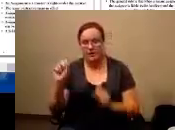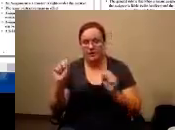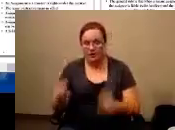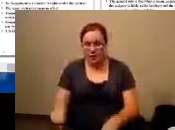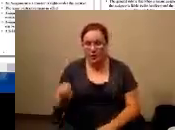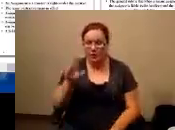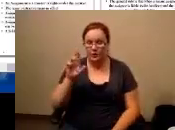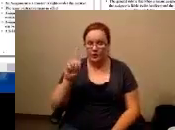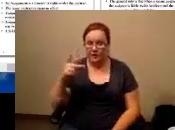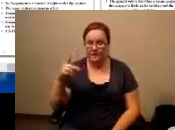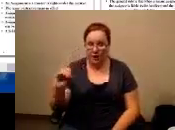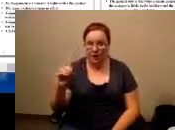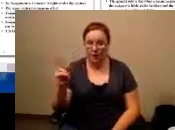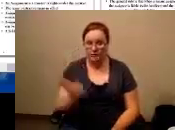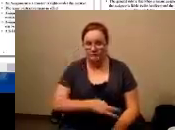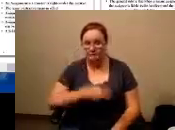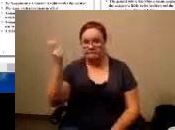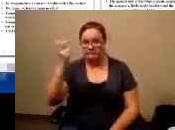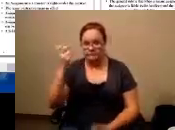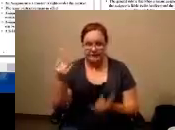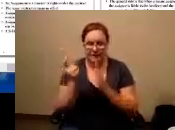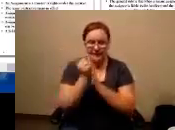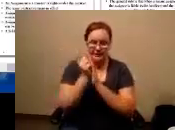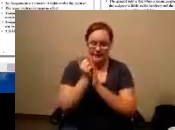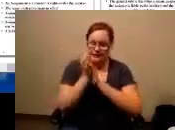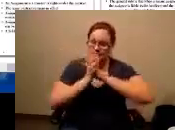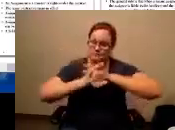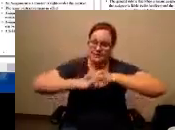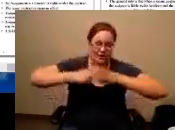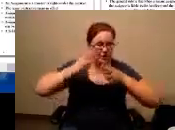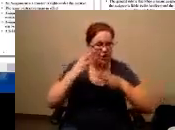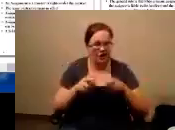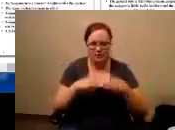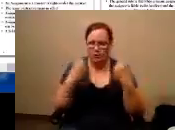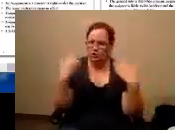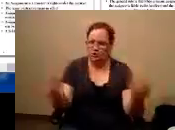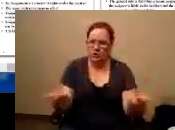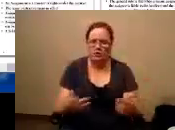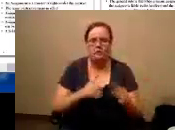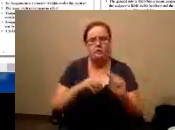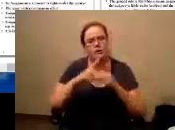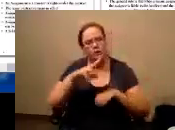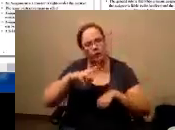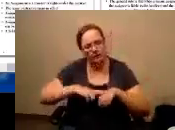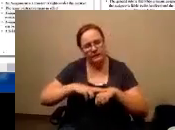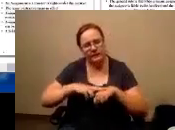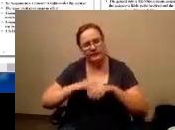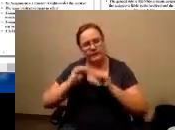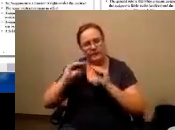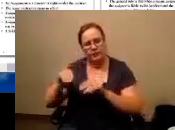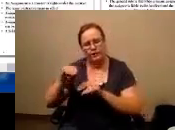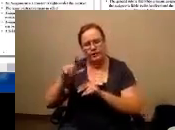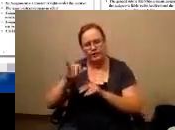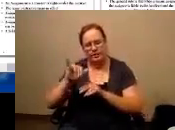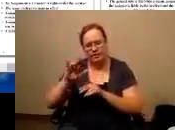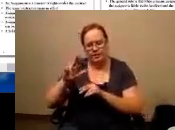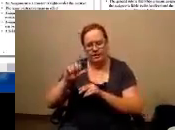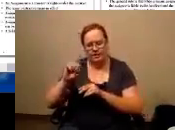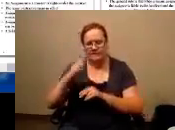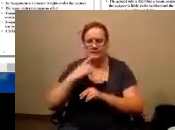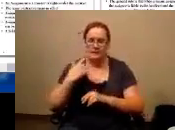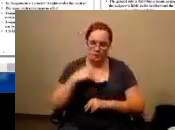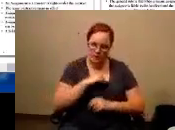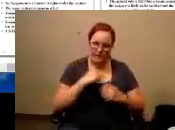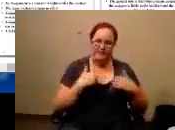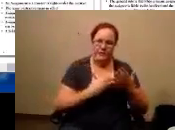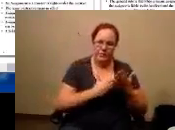pretty much immediately. They could just call it a breach and go. But usually they will stick in a clause that says that we have the right for